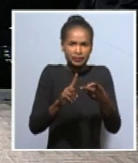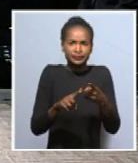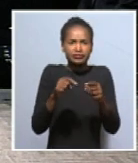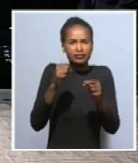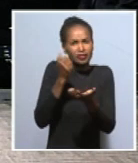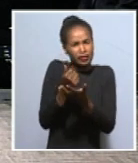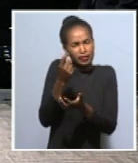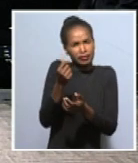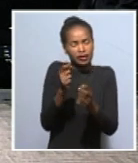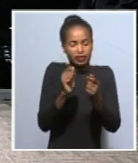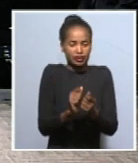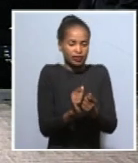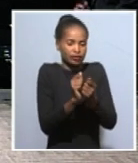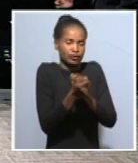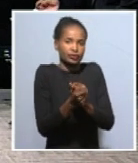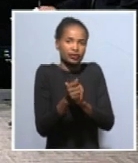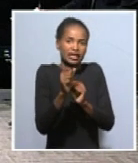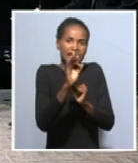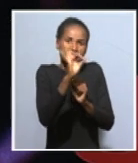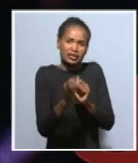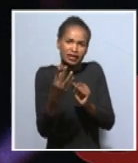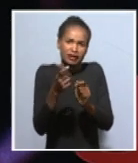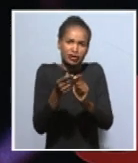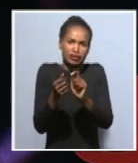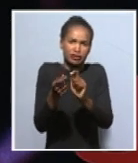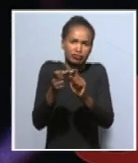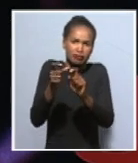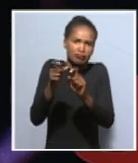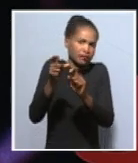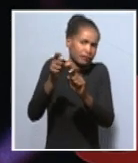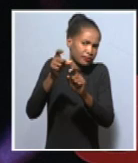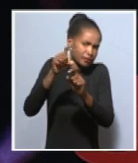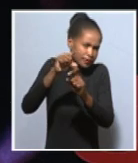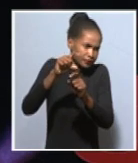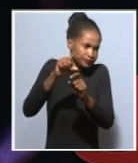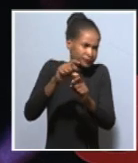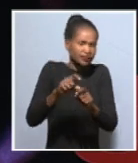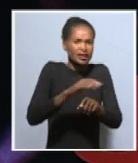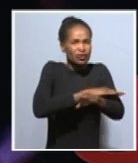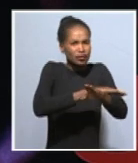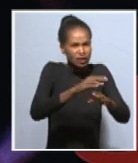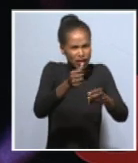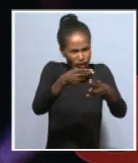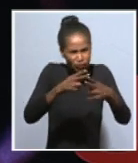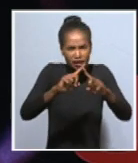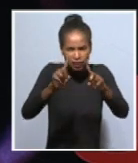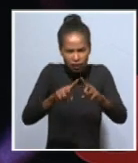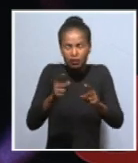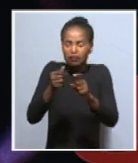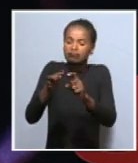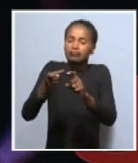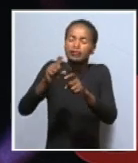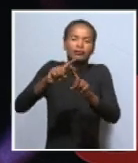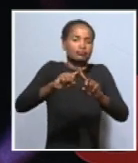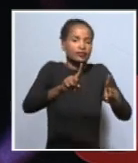adjust our interest rates. And on different products, of course, we have different interest rates. Effectively, what we